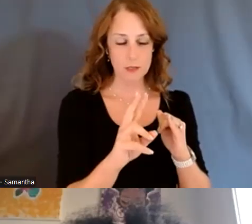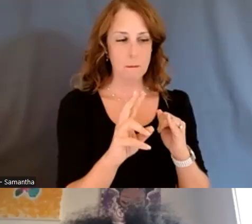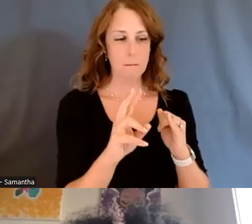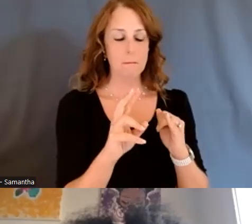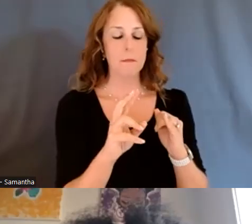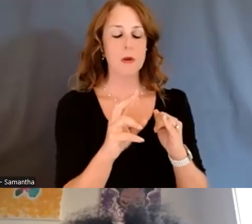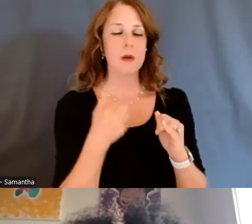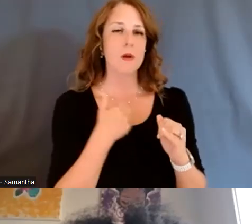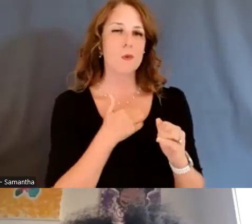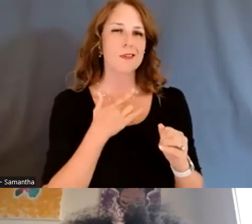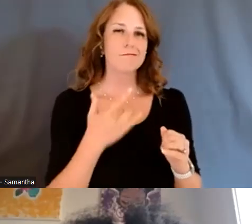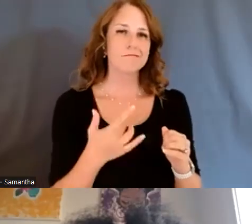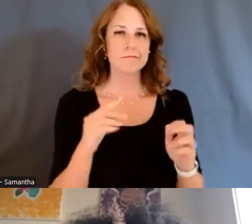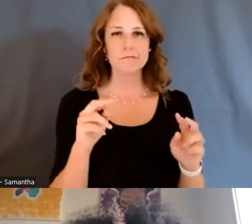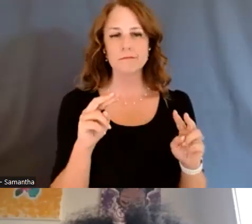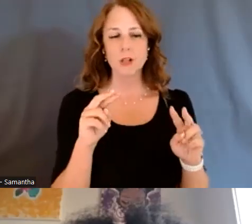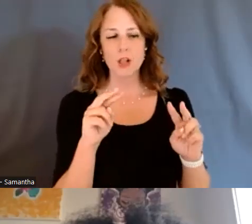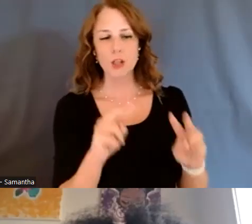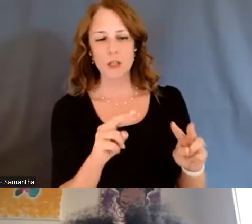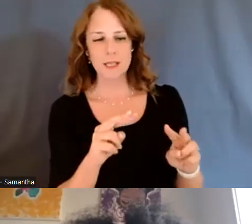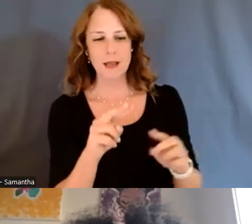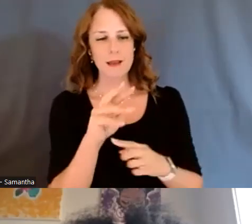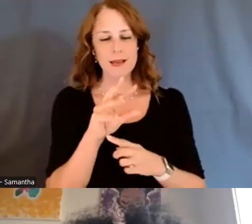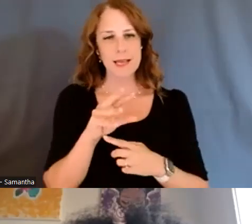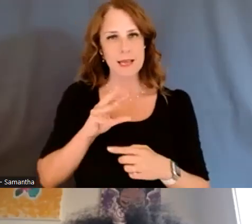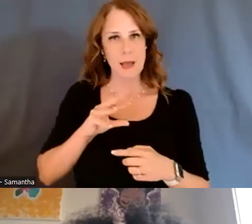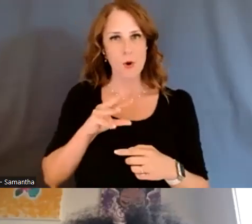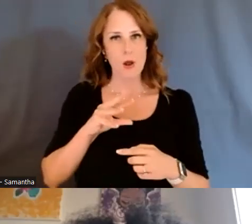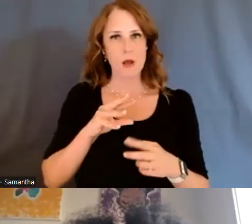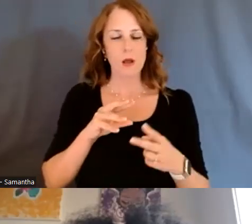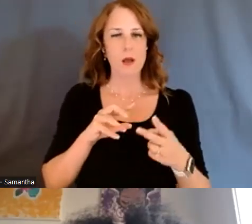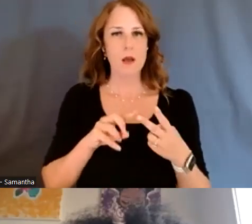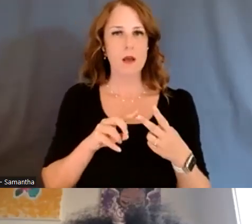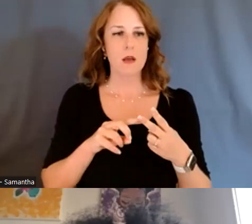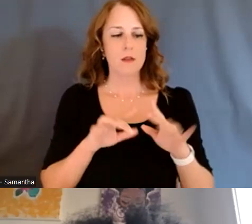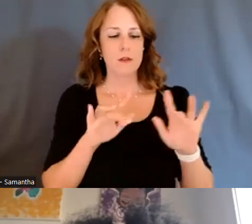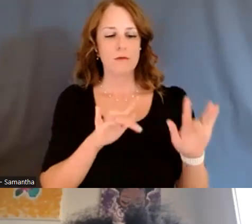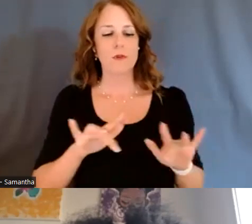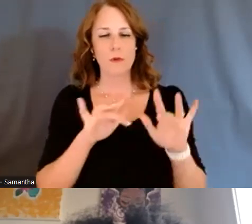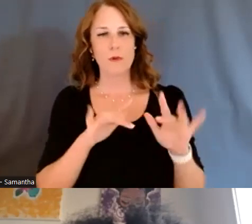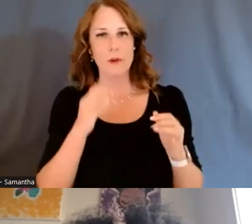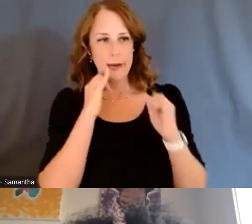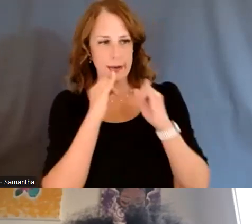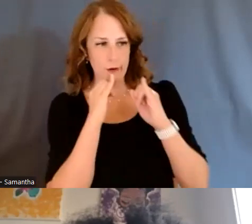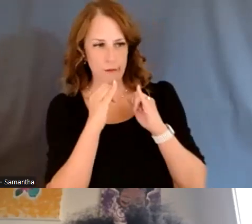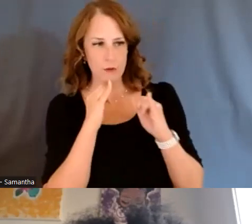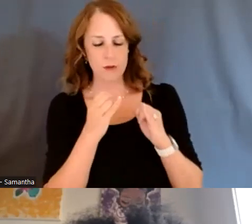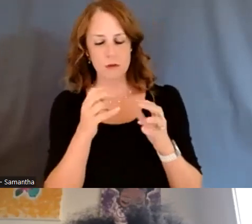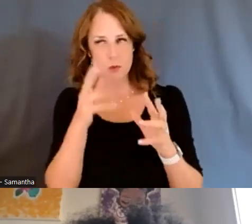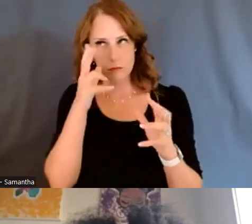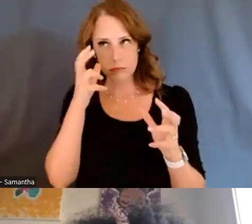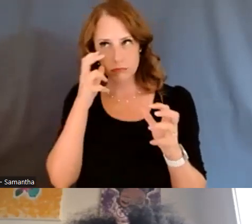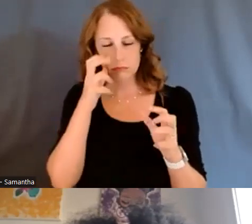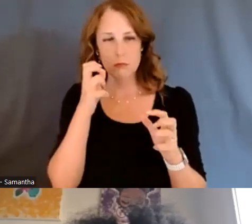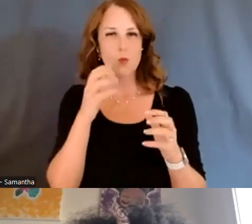we've looked at the body-worn camera, the recorded interview that's already occurred. So, we'll have all